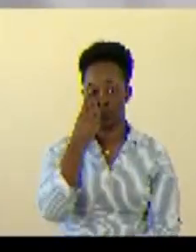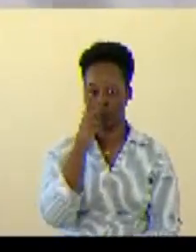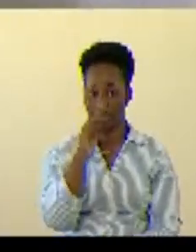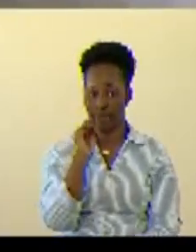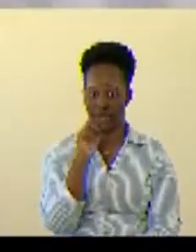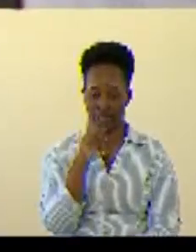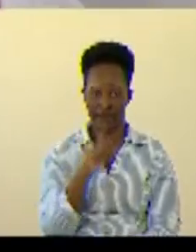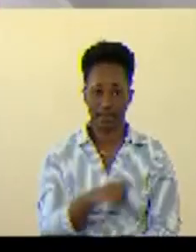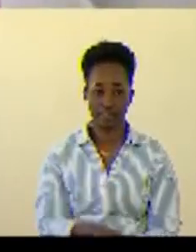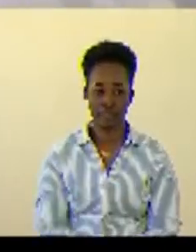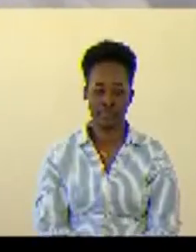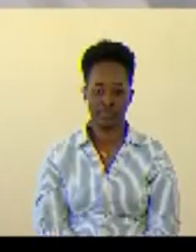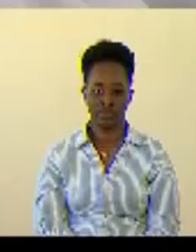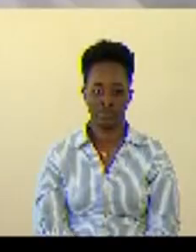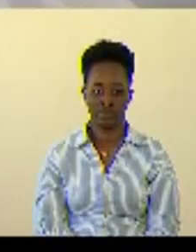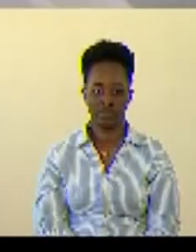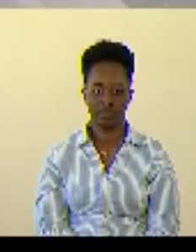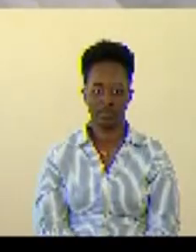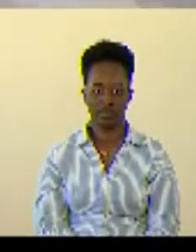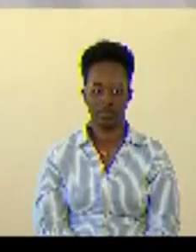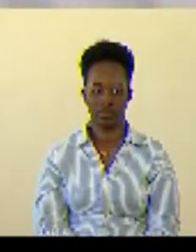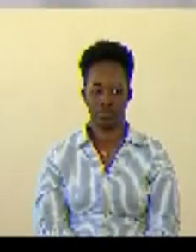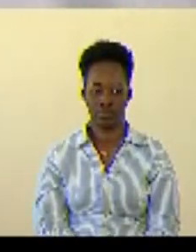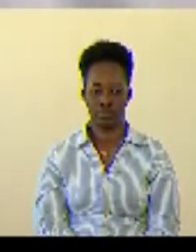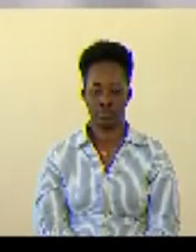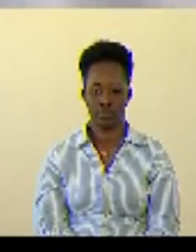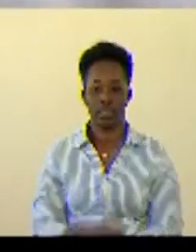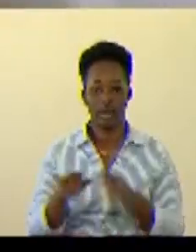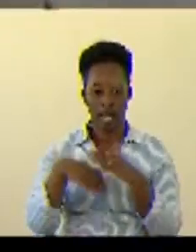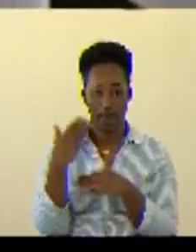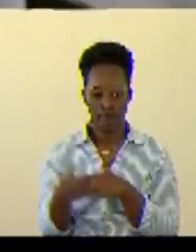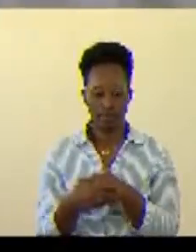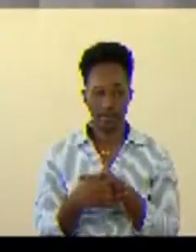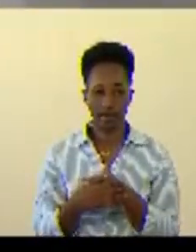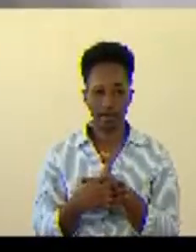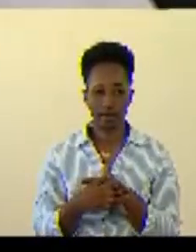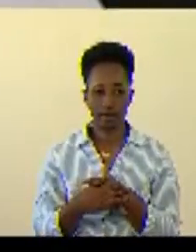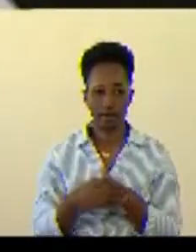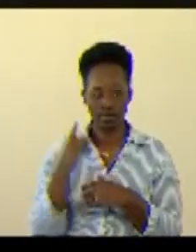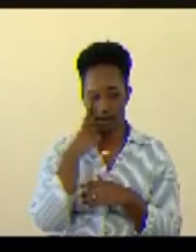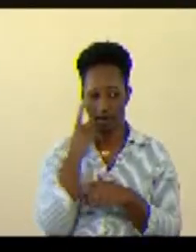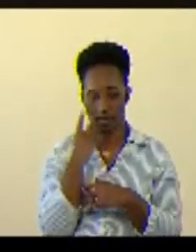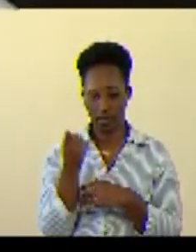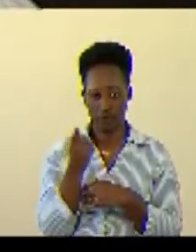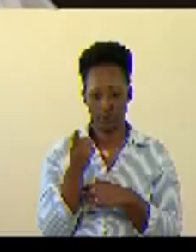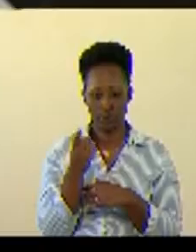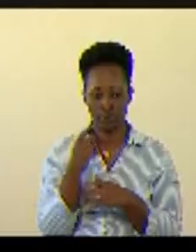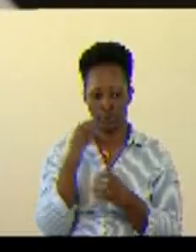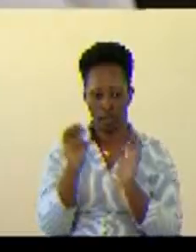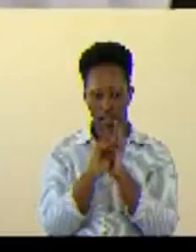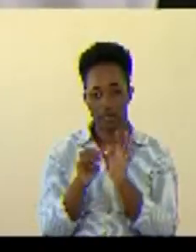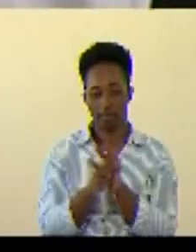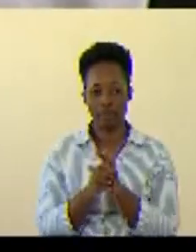milliliters. I'm putting it in the sample. Then after from there, you can see this is a